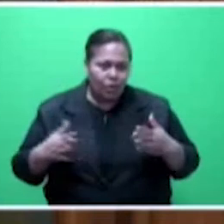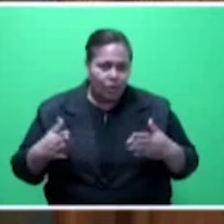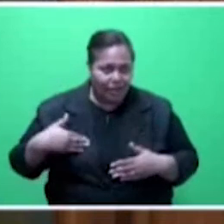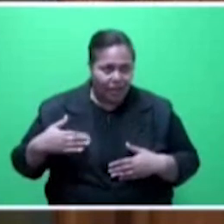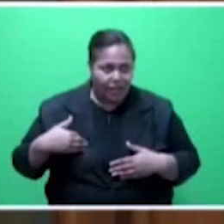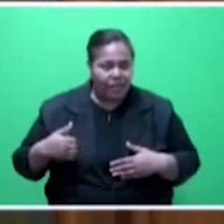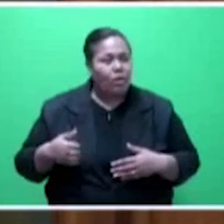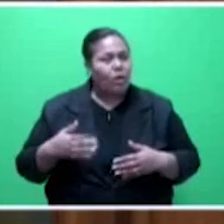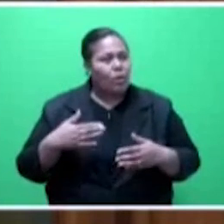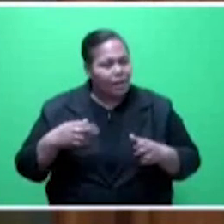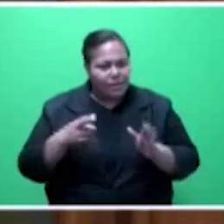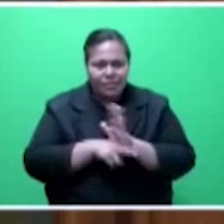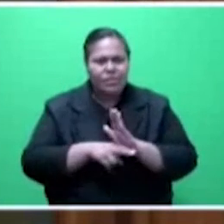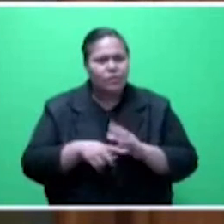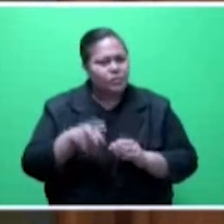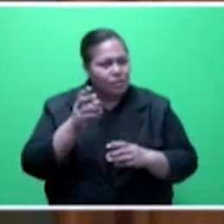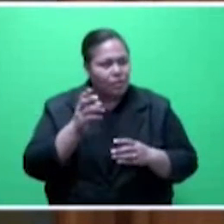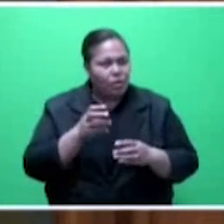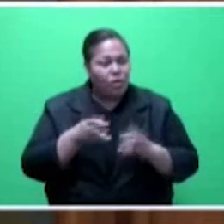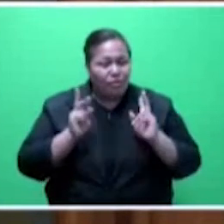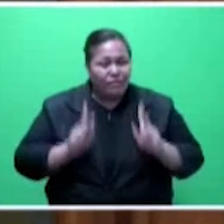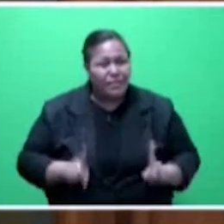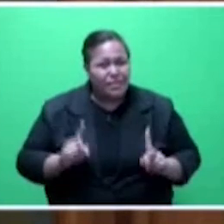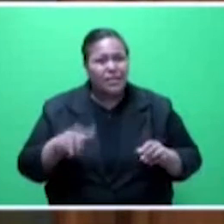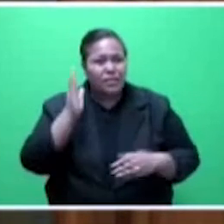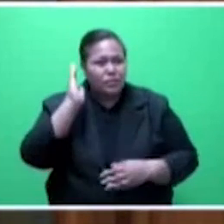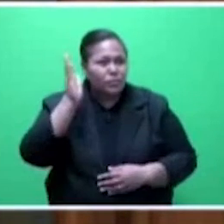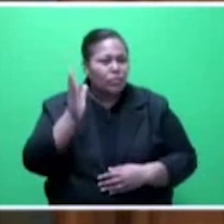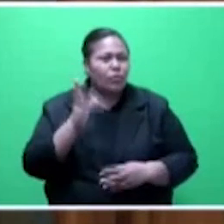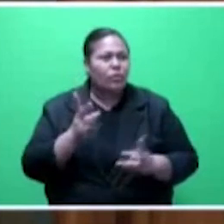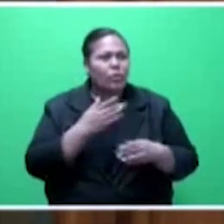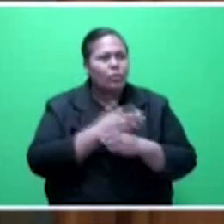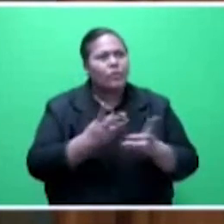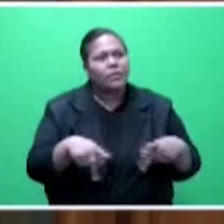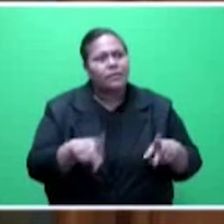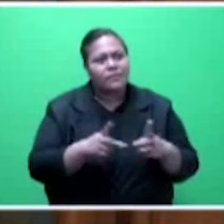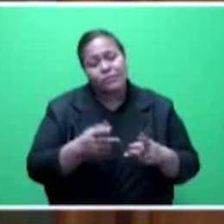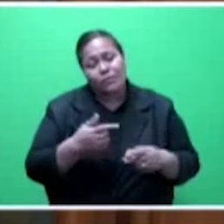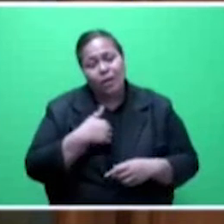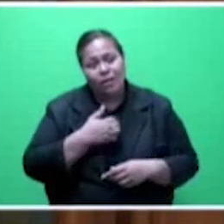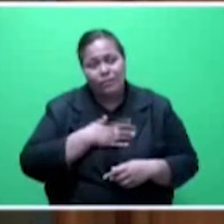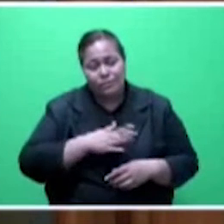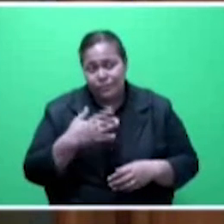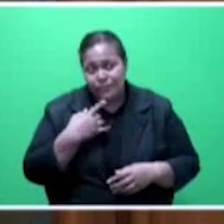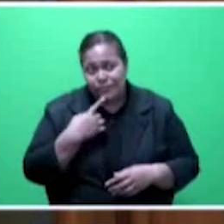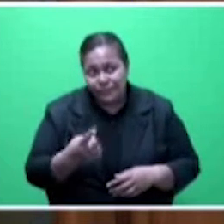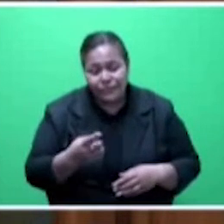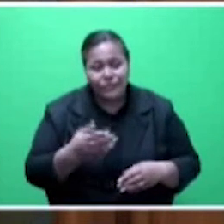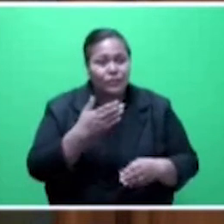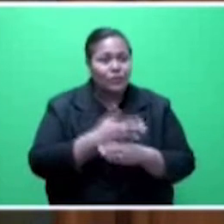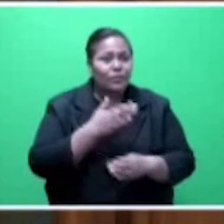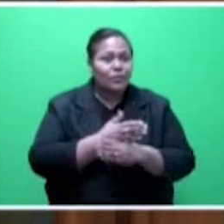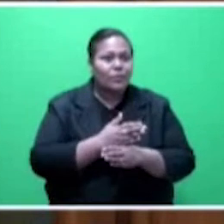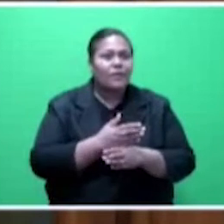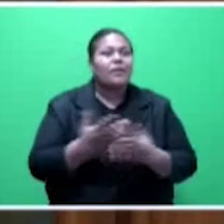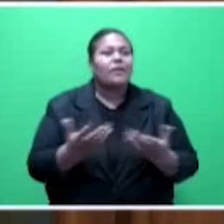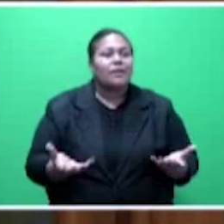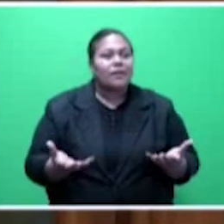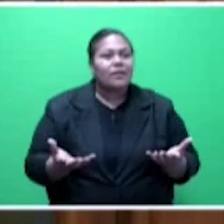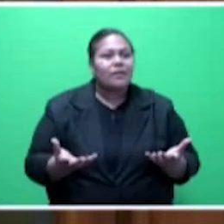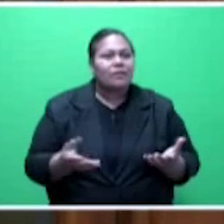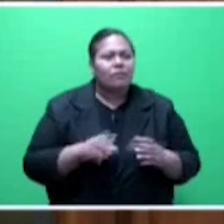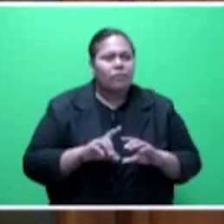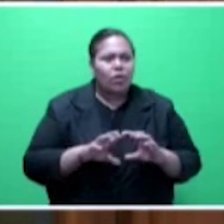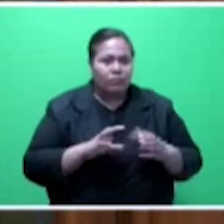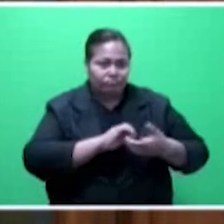in schools and workplaces. Mr. Speaker, say, I wish to state that the work is underway in